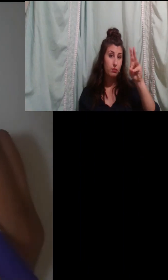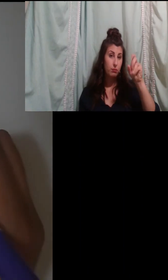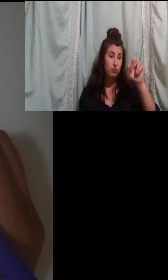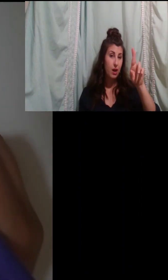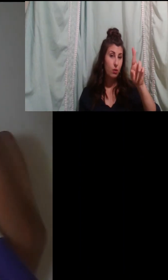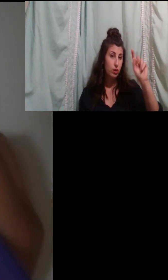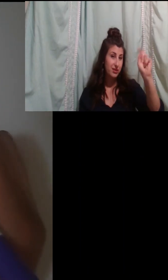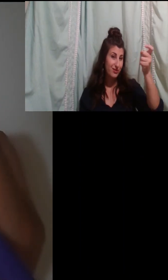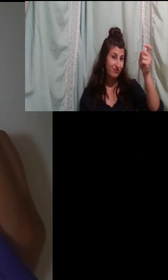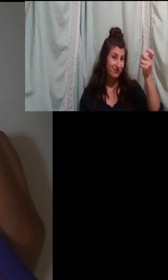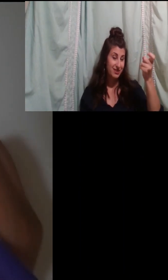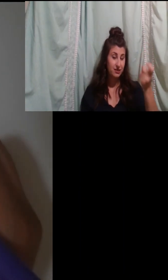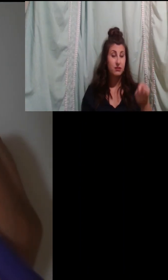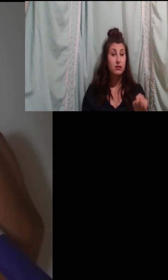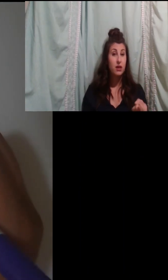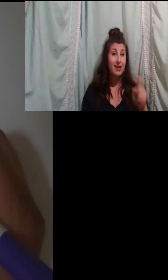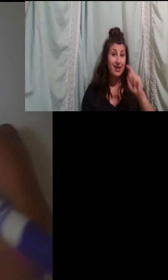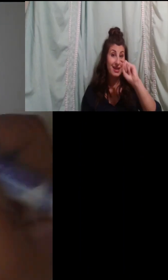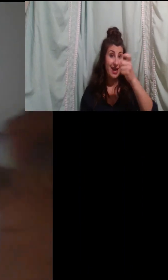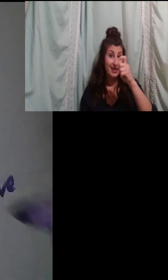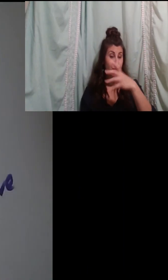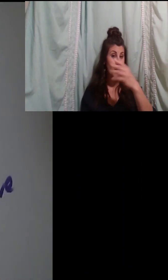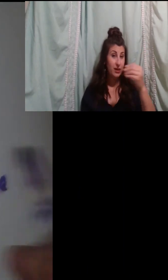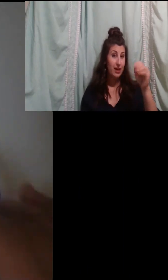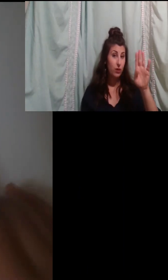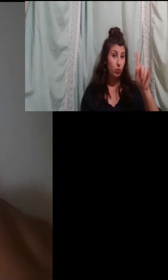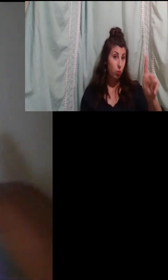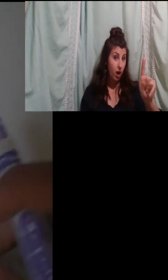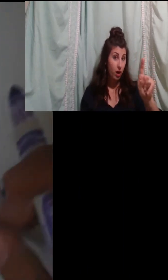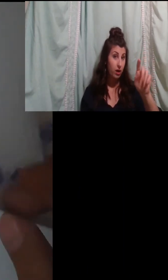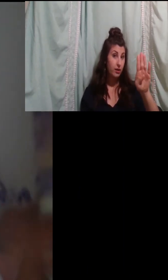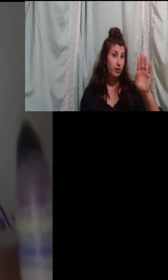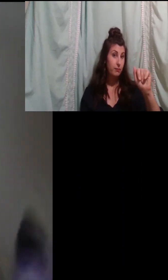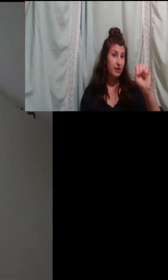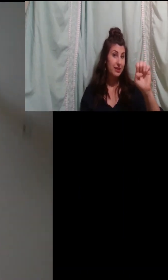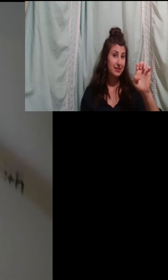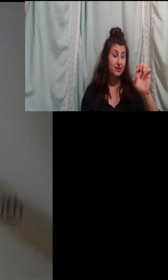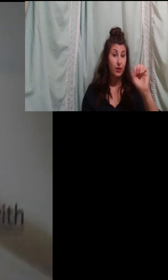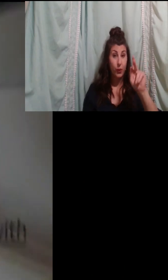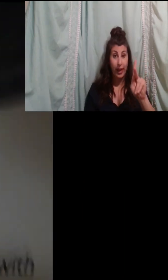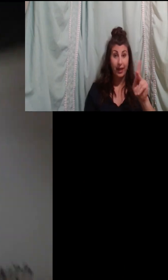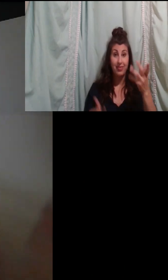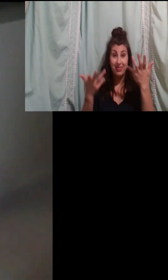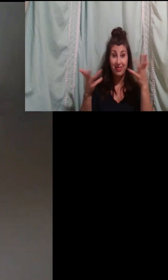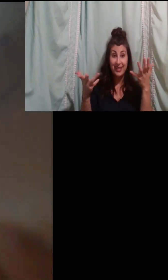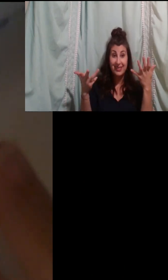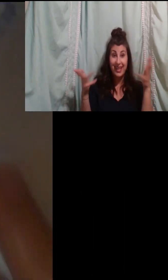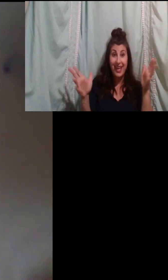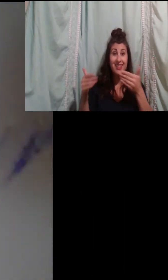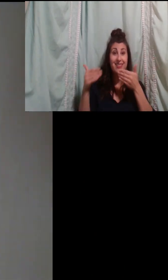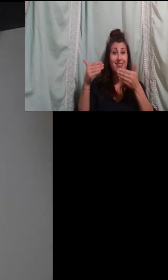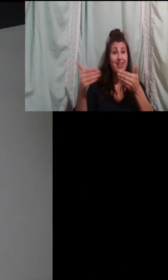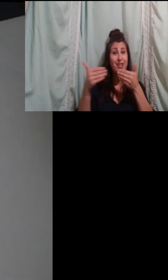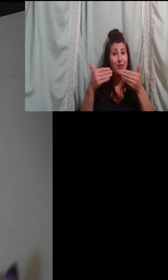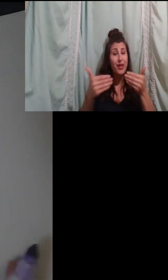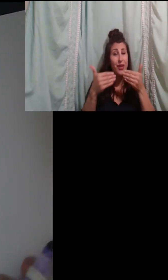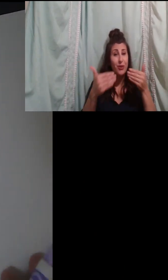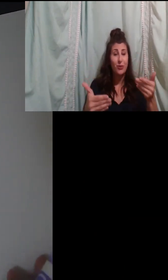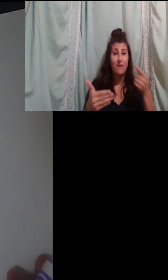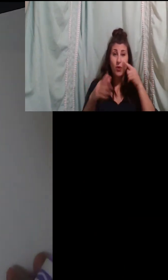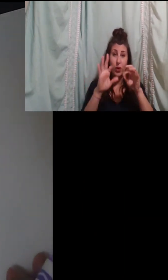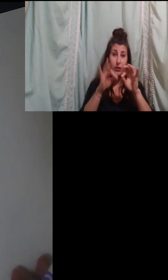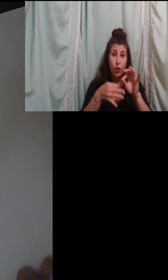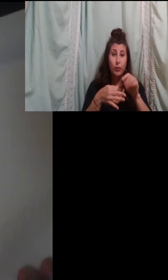So an exponent to a base. 1 base. Alright, and that is the end. Thank you